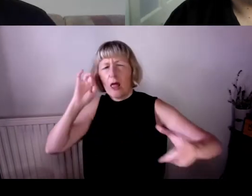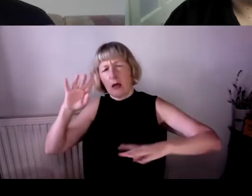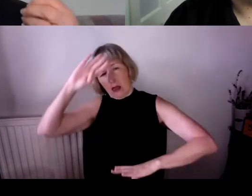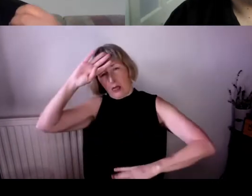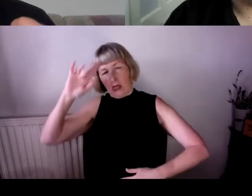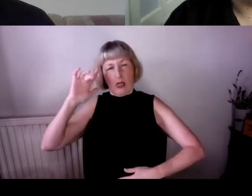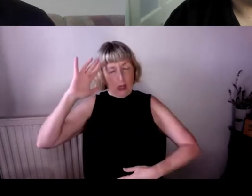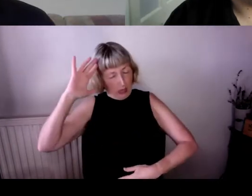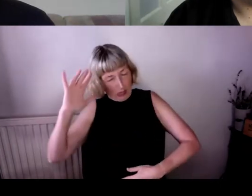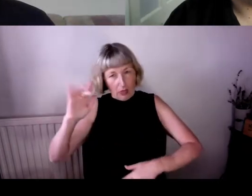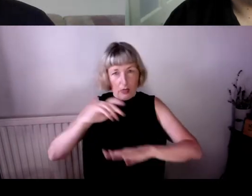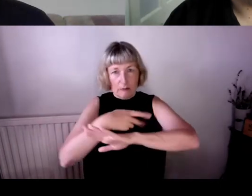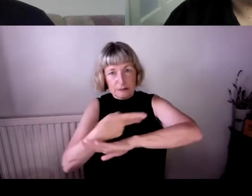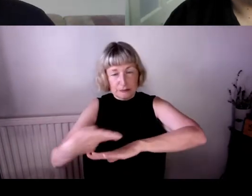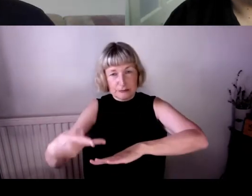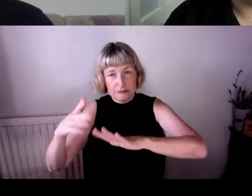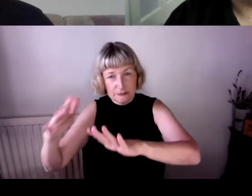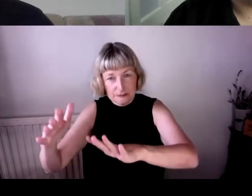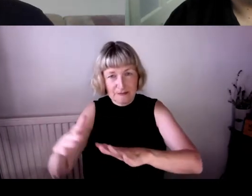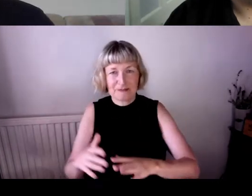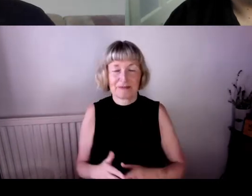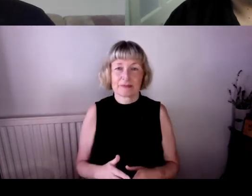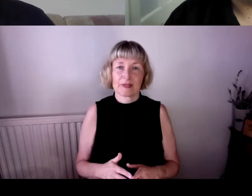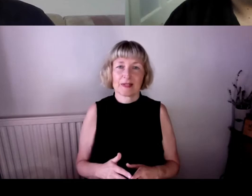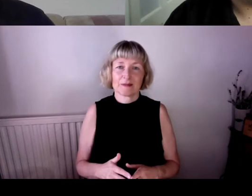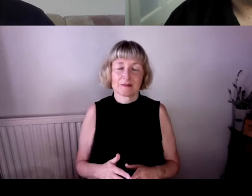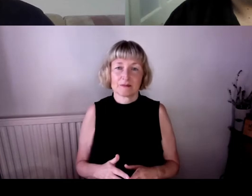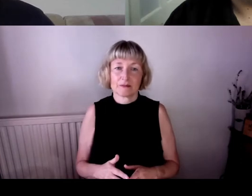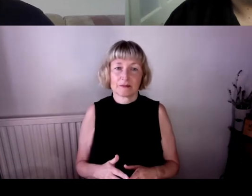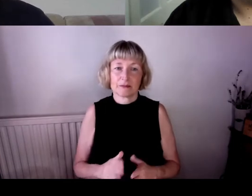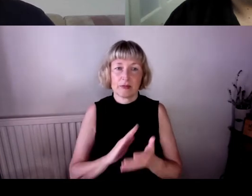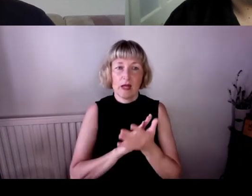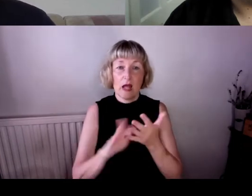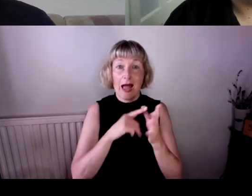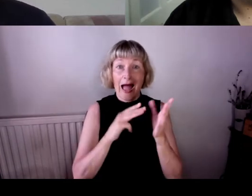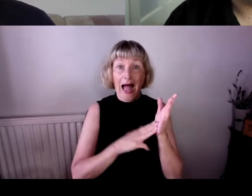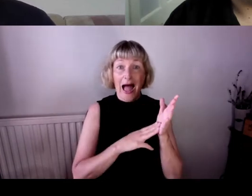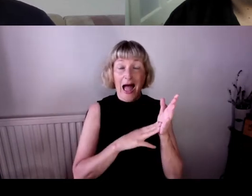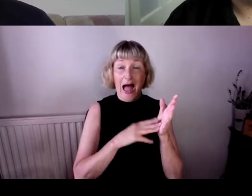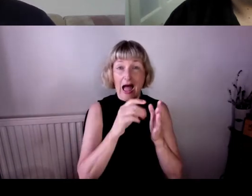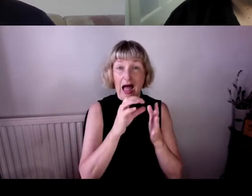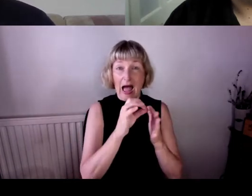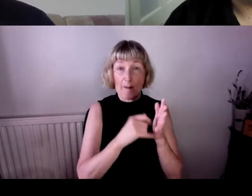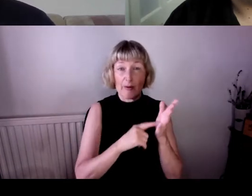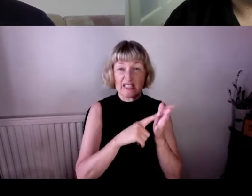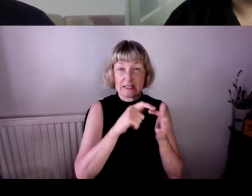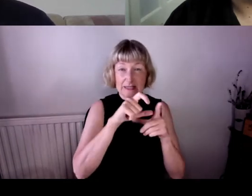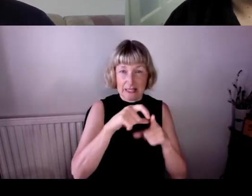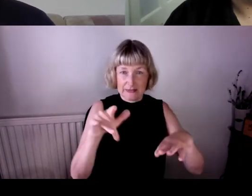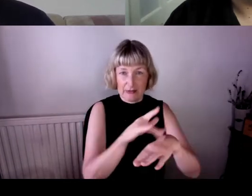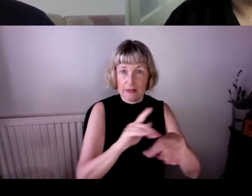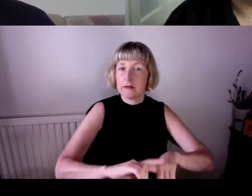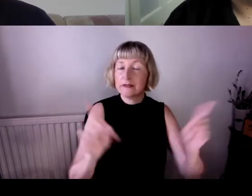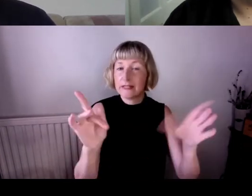That was okay. The same thing happened in the Hampstead Theatre, and it was a nude scene. And it was a very provocative nude scene.